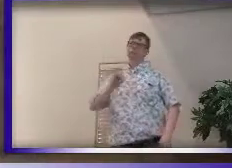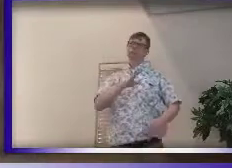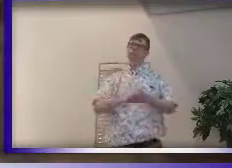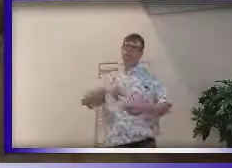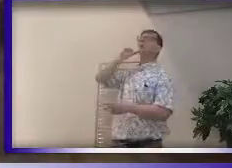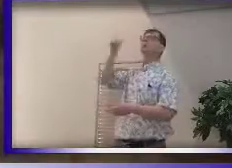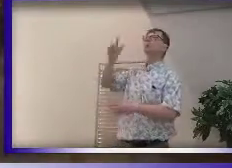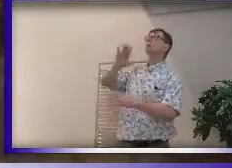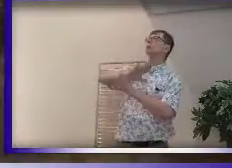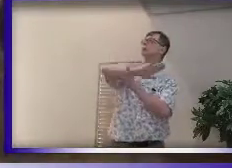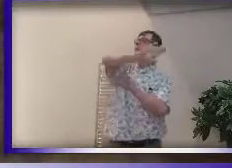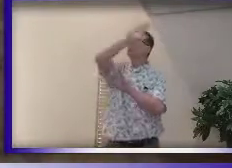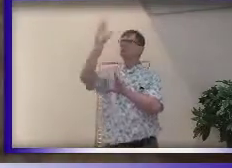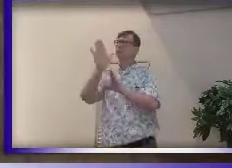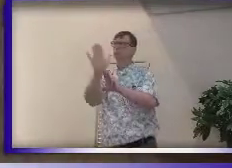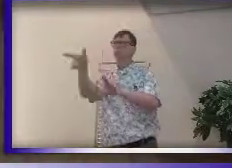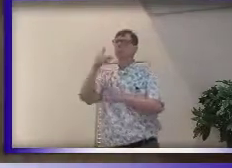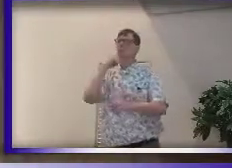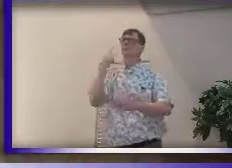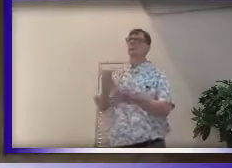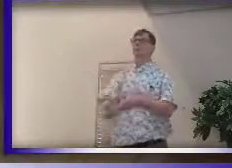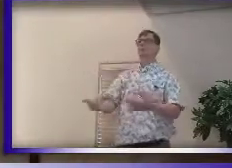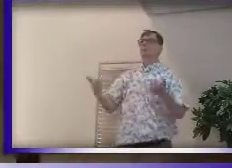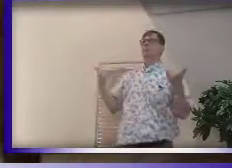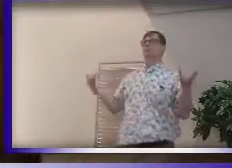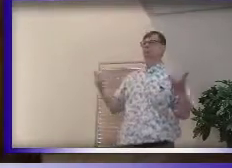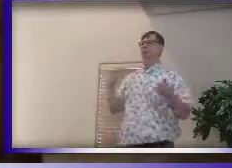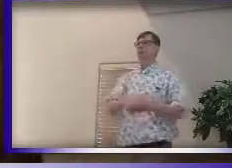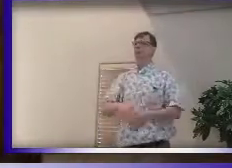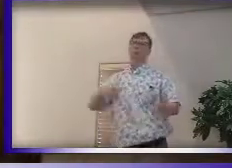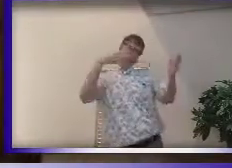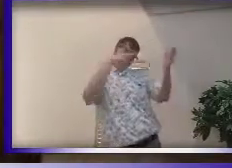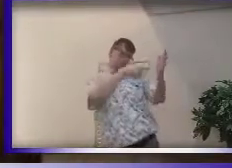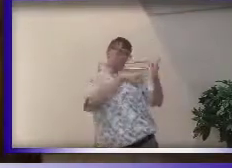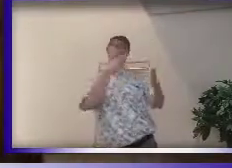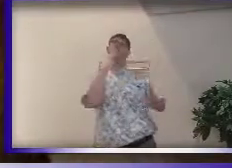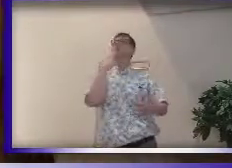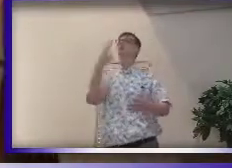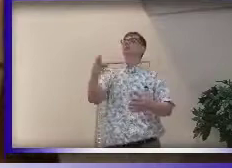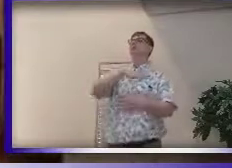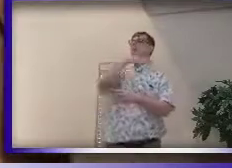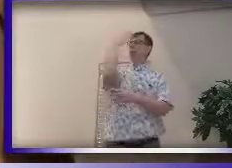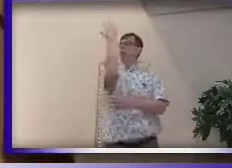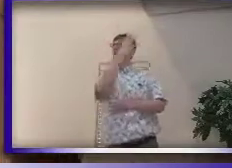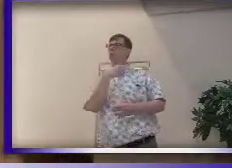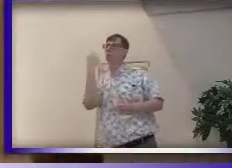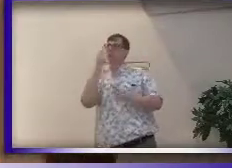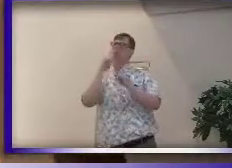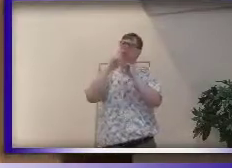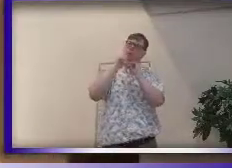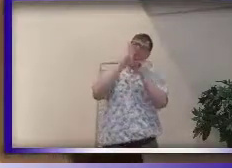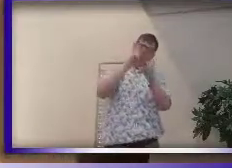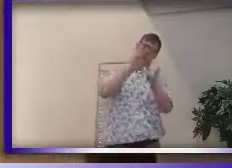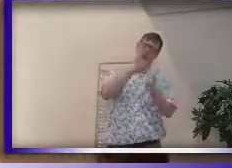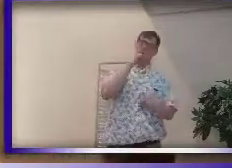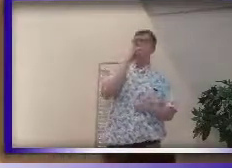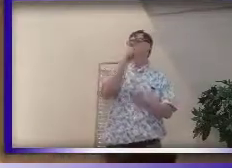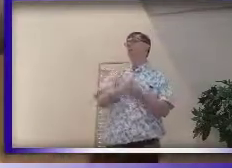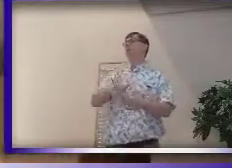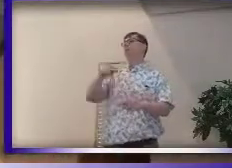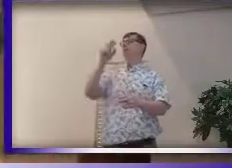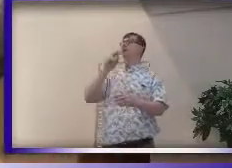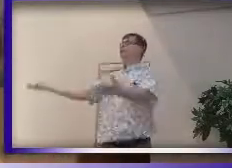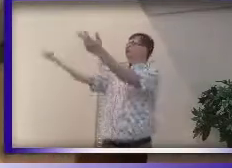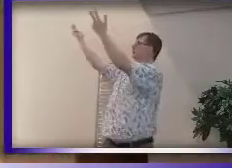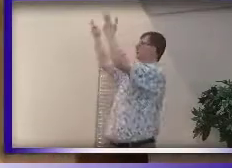very clearly was he was very clear in telling people every single week, come